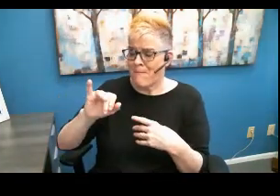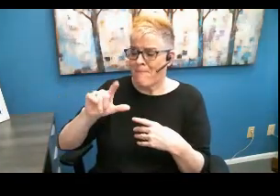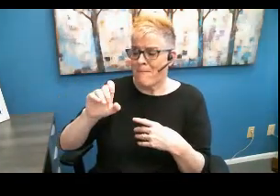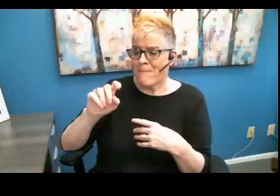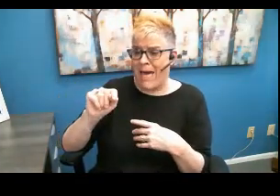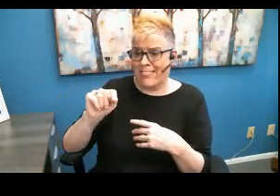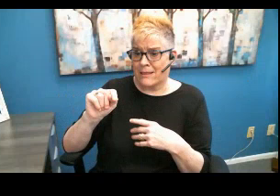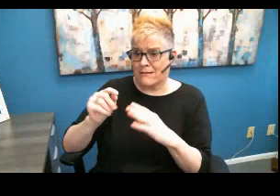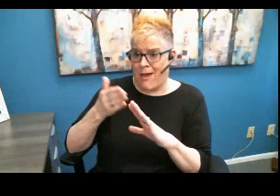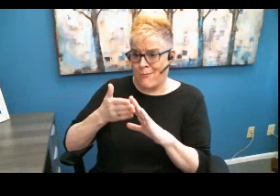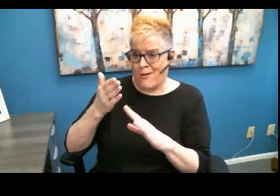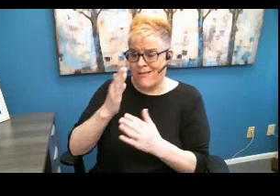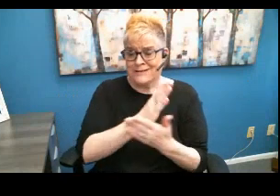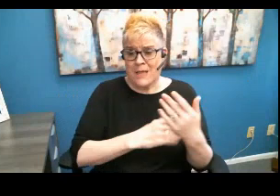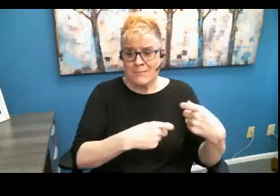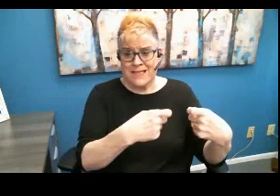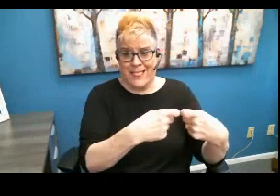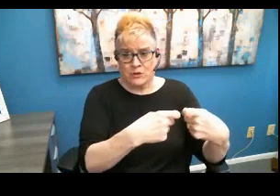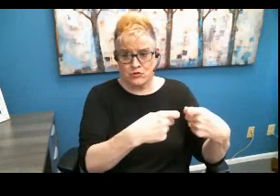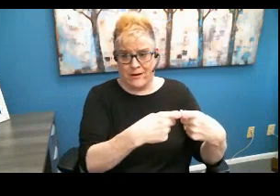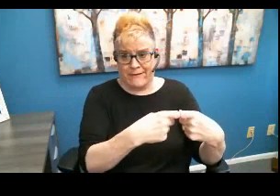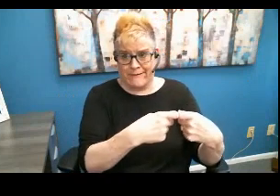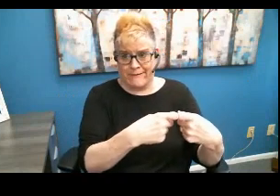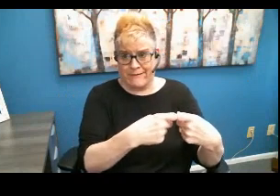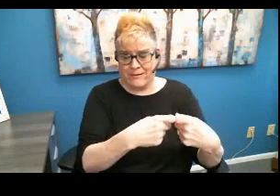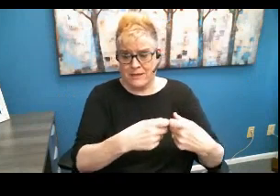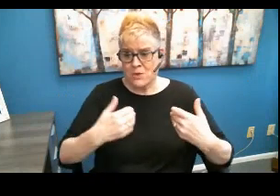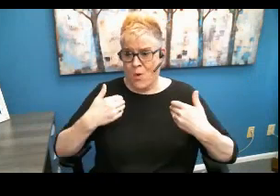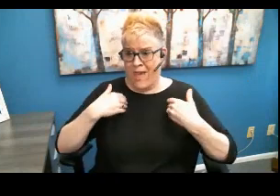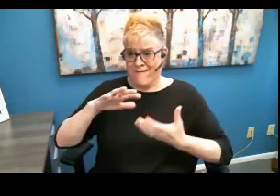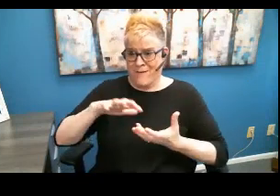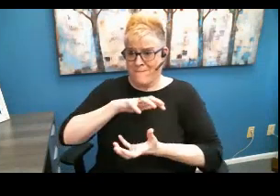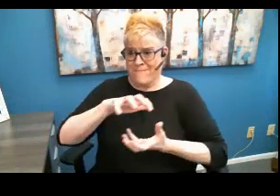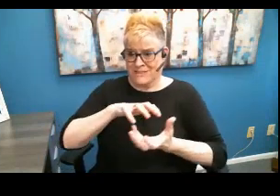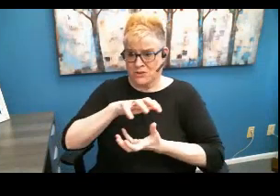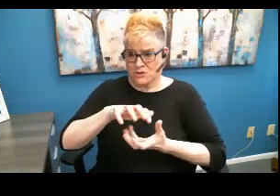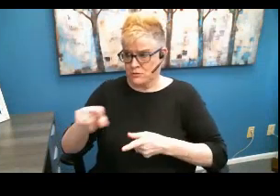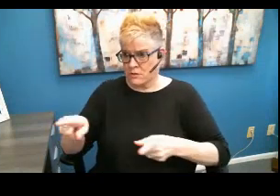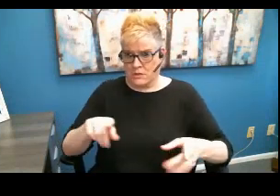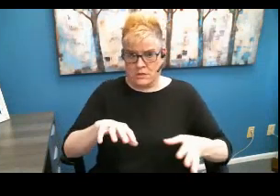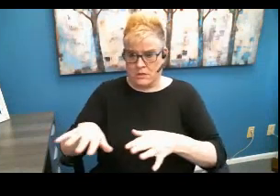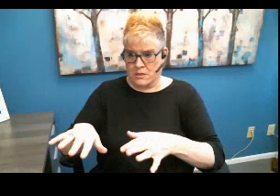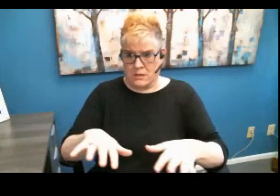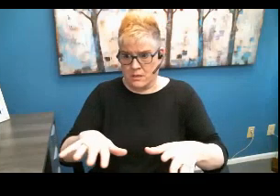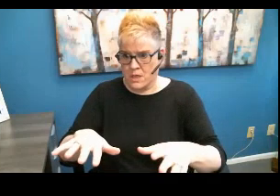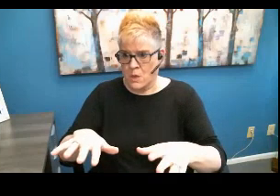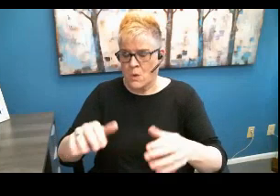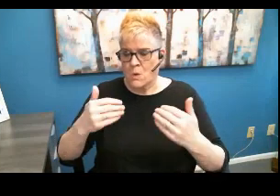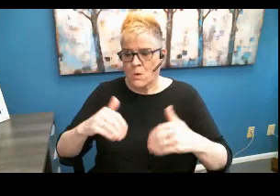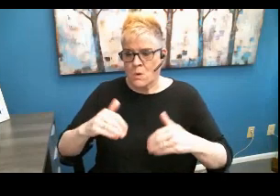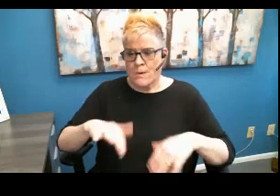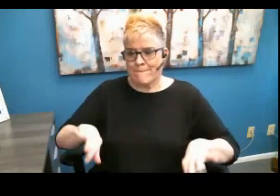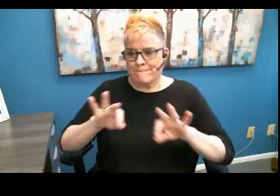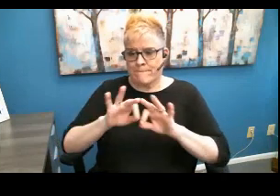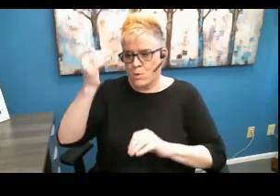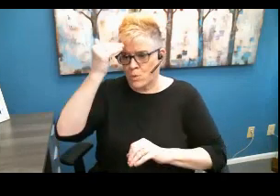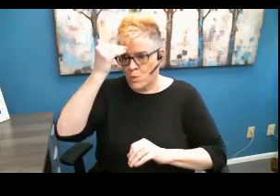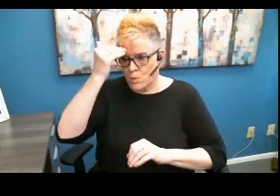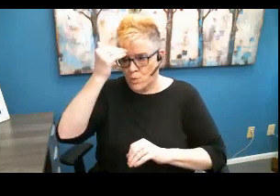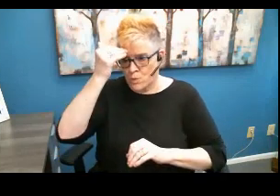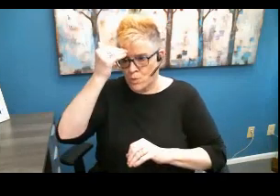it is electronic ignition. So having that mixture of appliances in our customer base is critical, because you